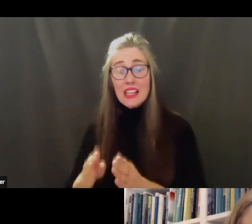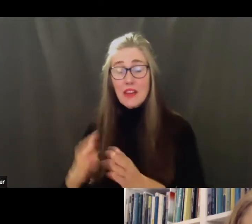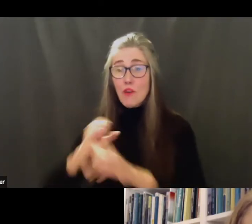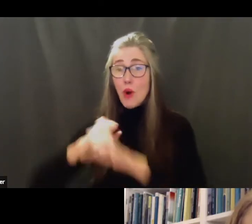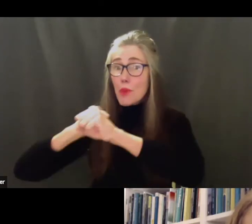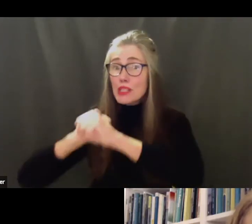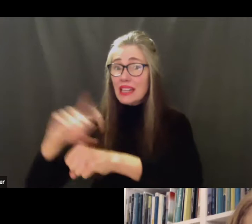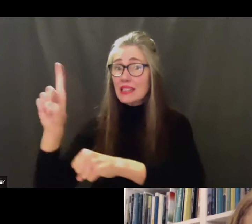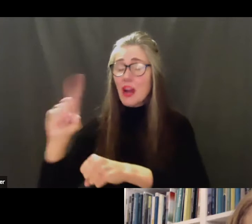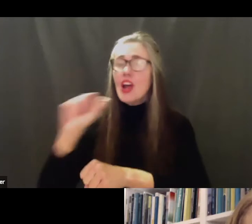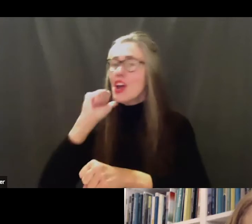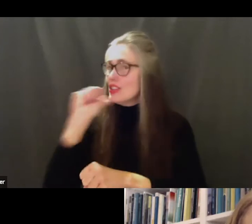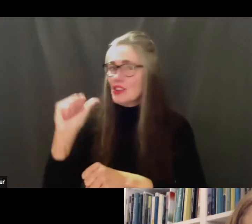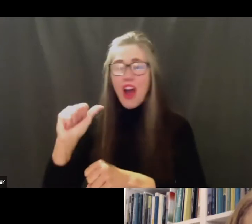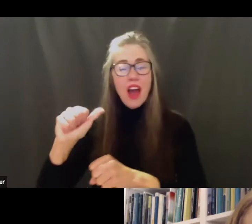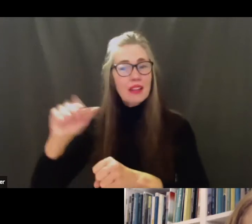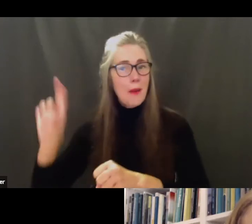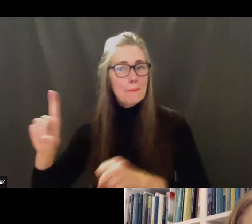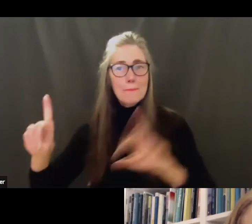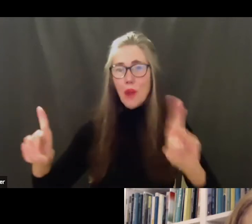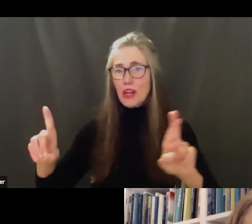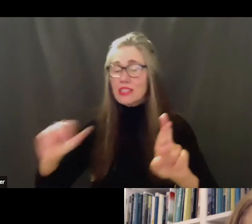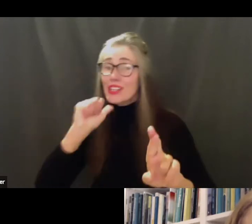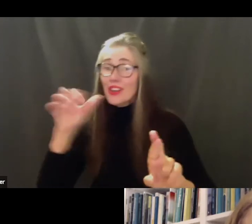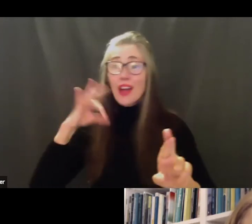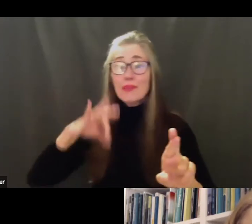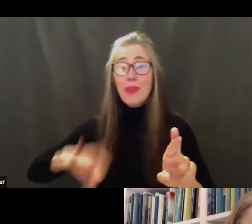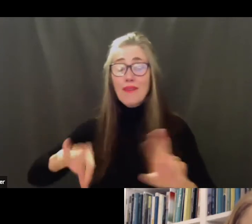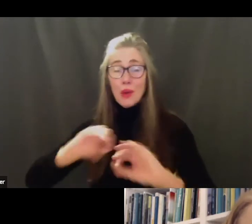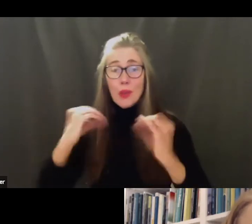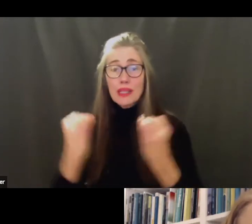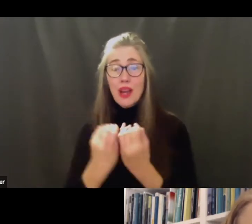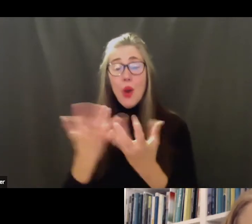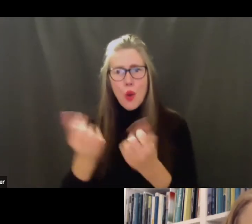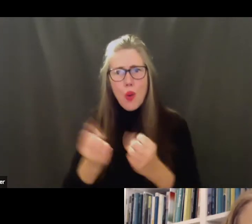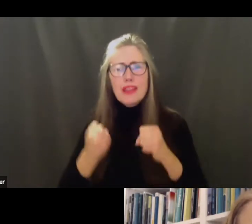nonpartisan, nonprofit organization dedicated to fighting